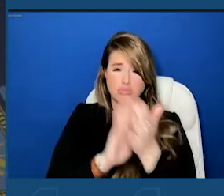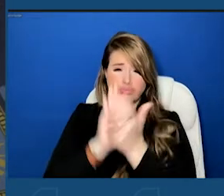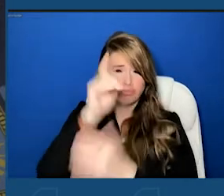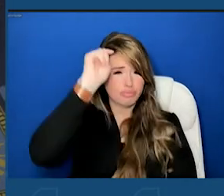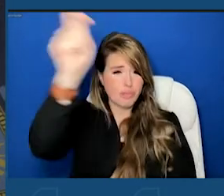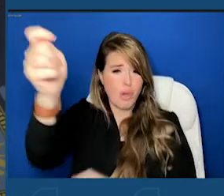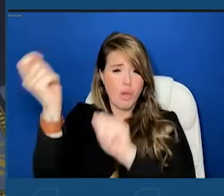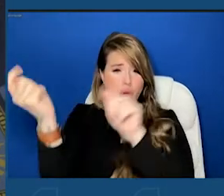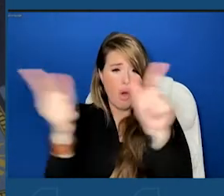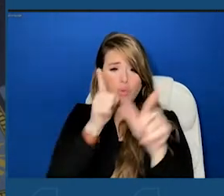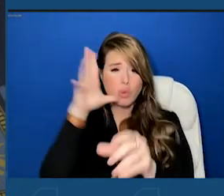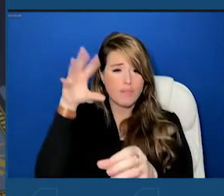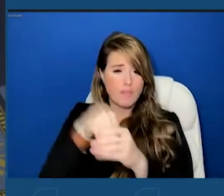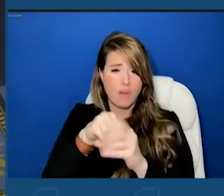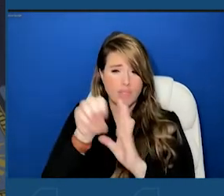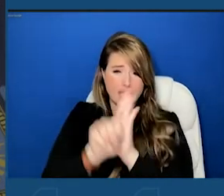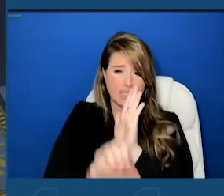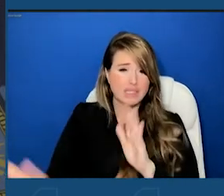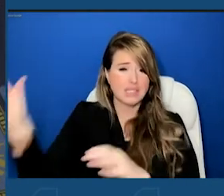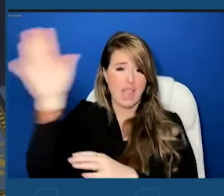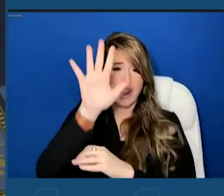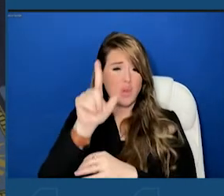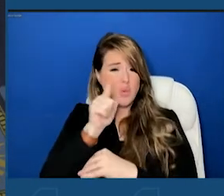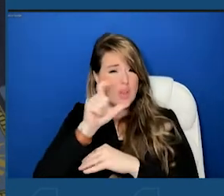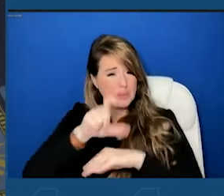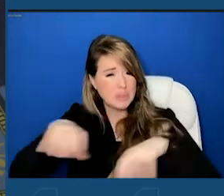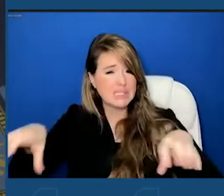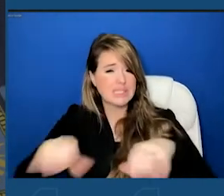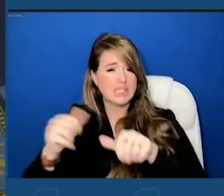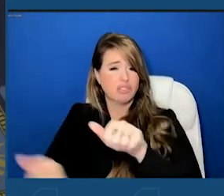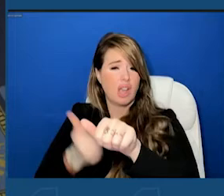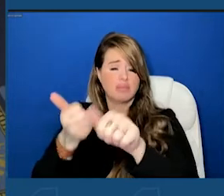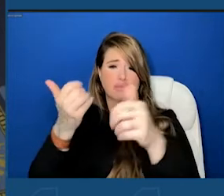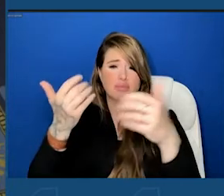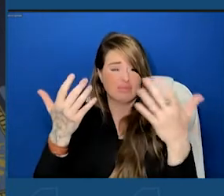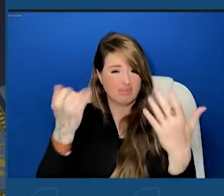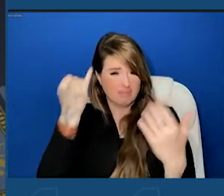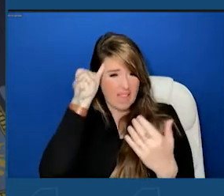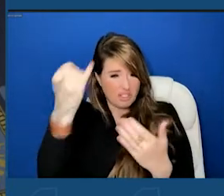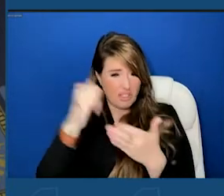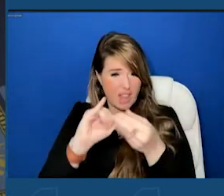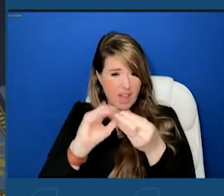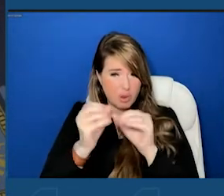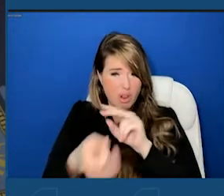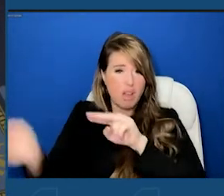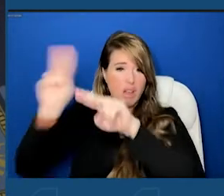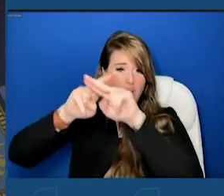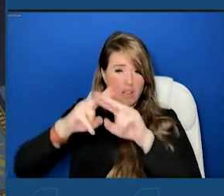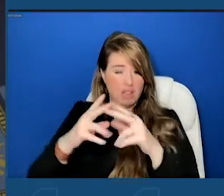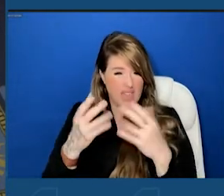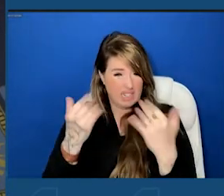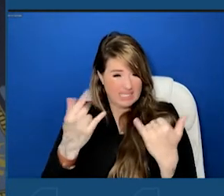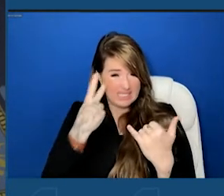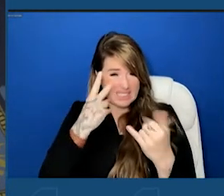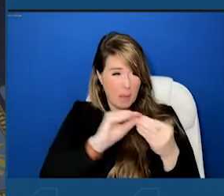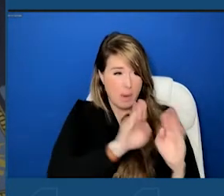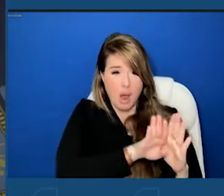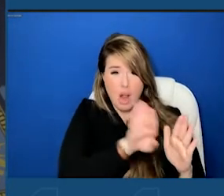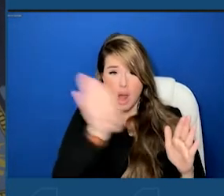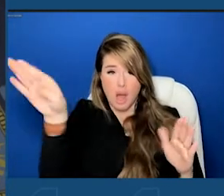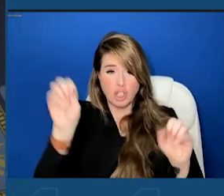effort across the state. That is extraordinary. I mean, those numbers could be up double. And look at the trend we're on. They could be double.